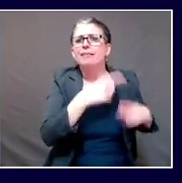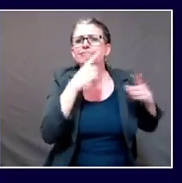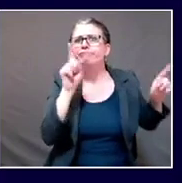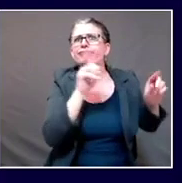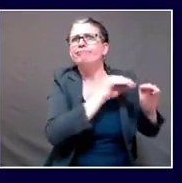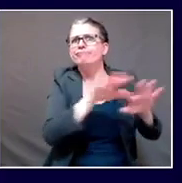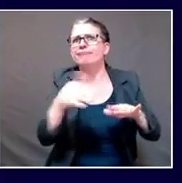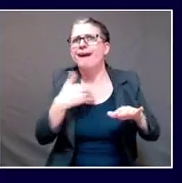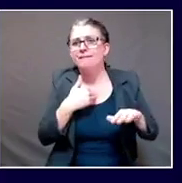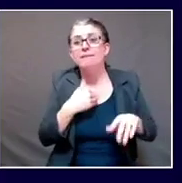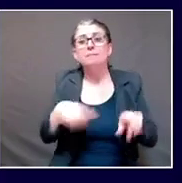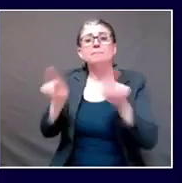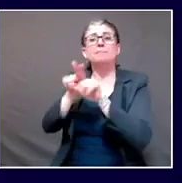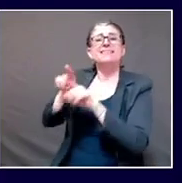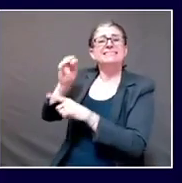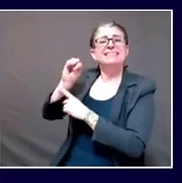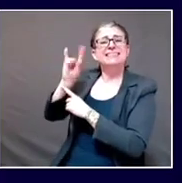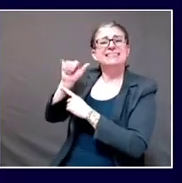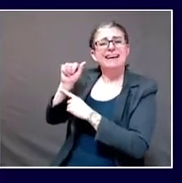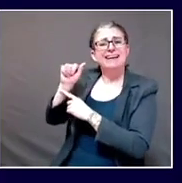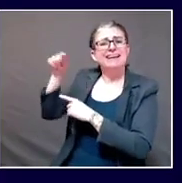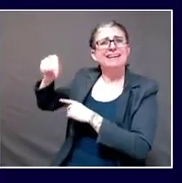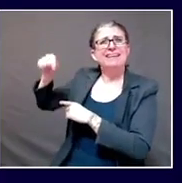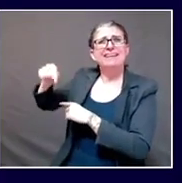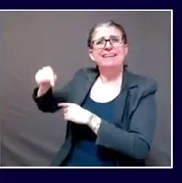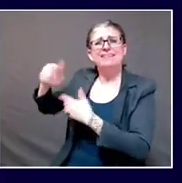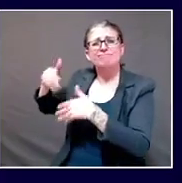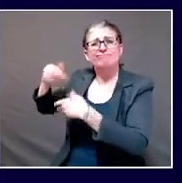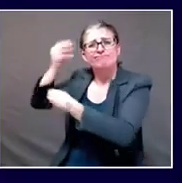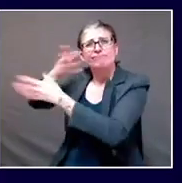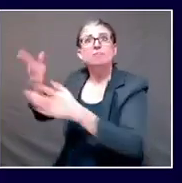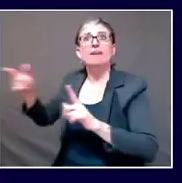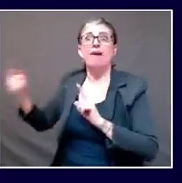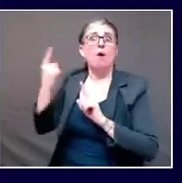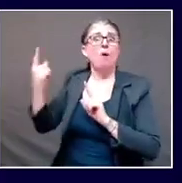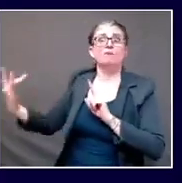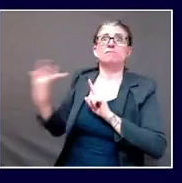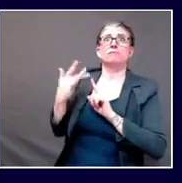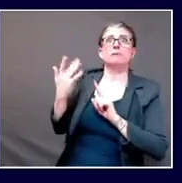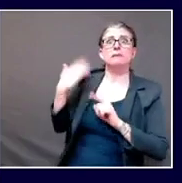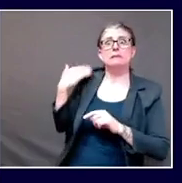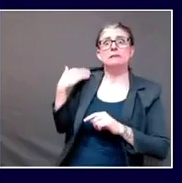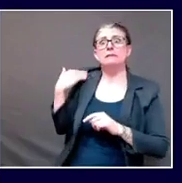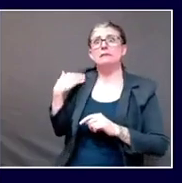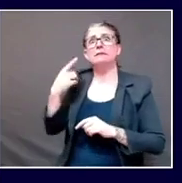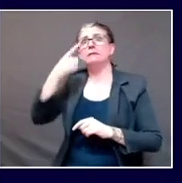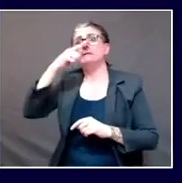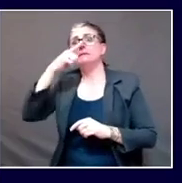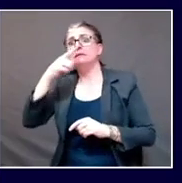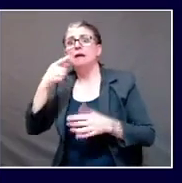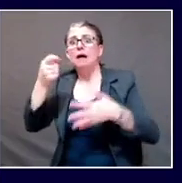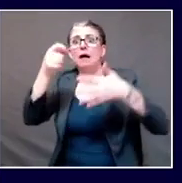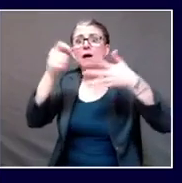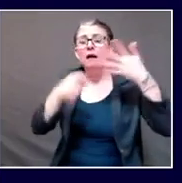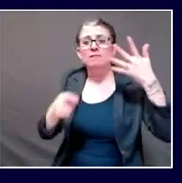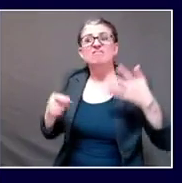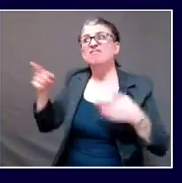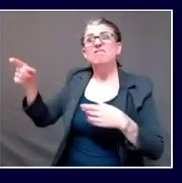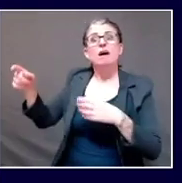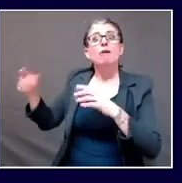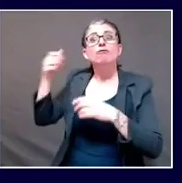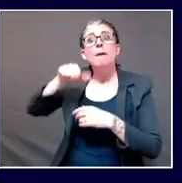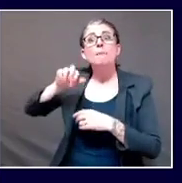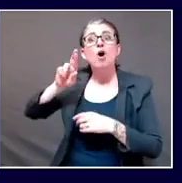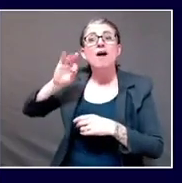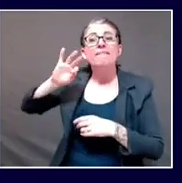checklists. We push out emails to them so that they're aware as quickly as possible. Great. Thank you. And, uh,